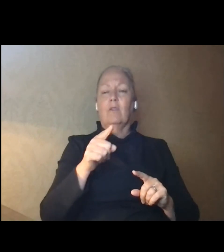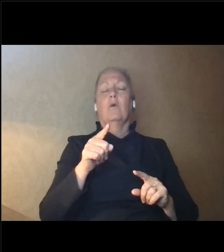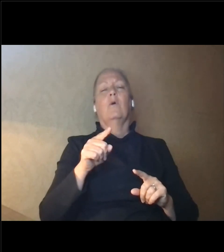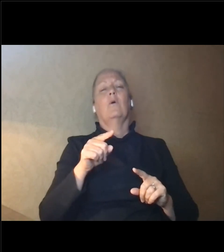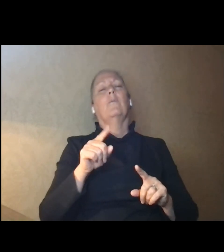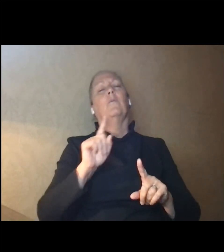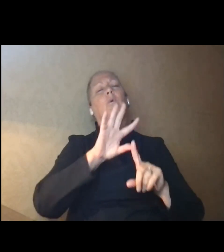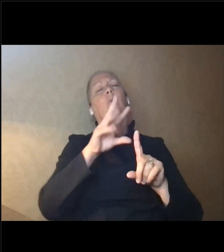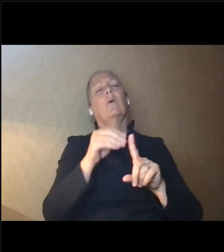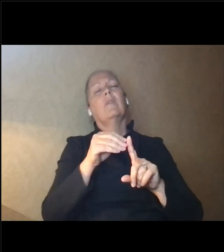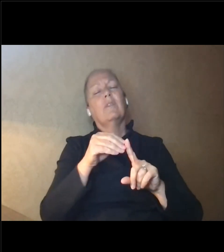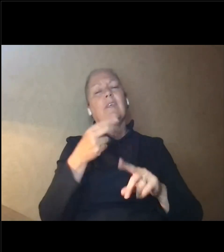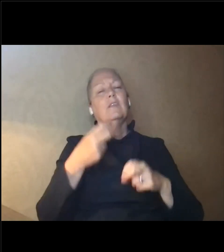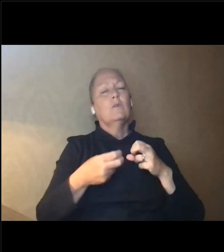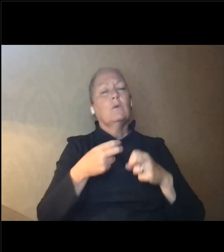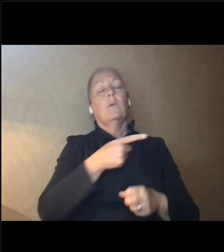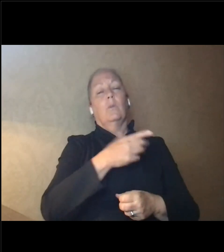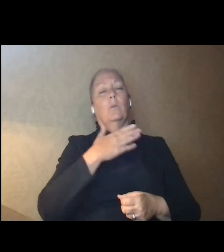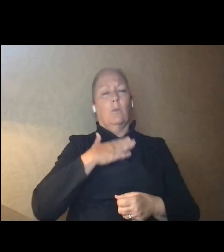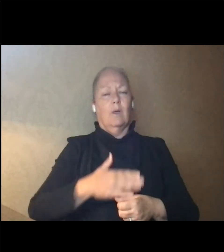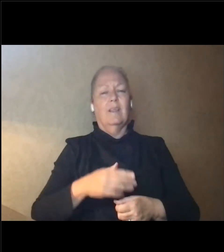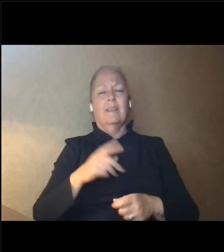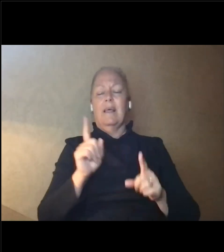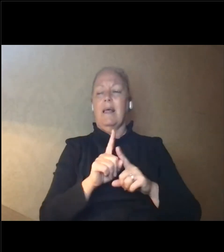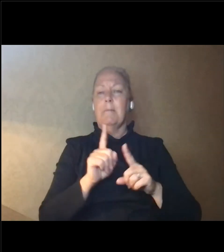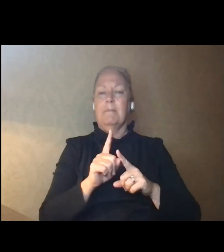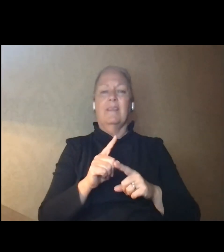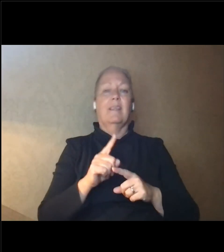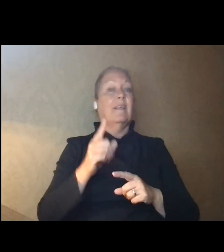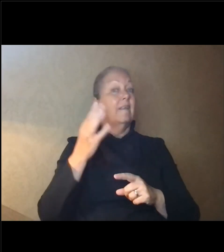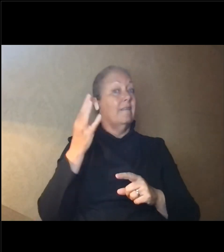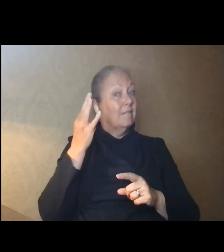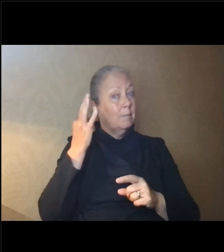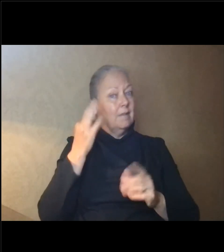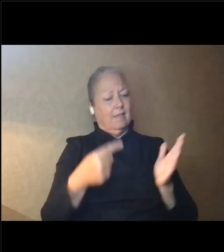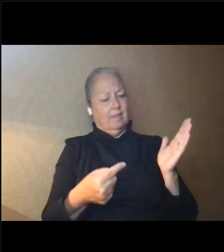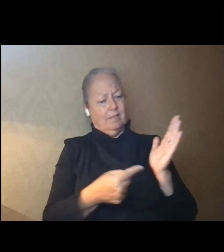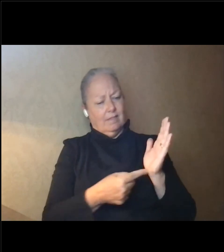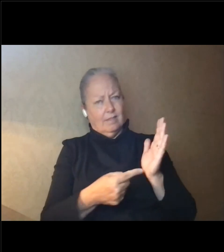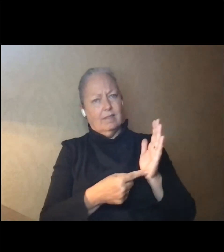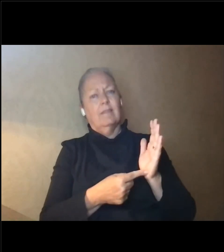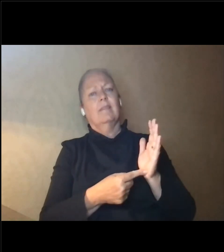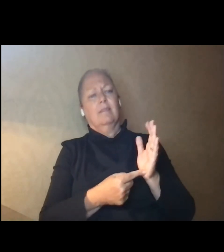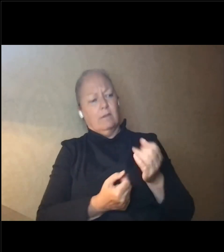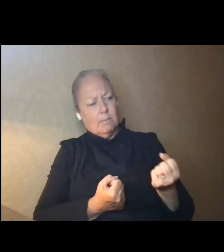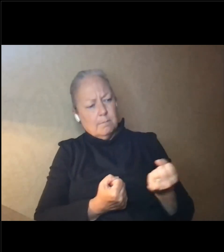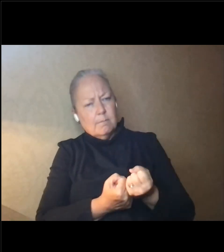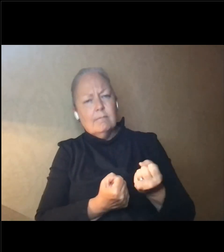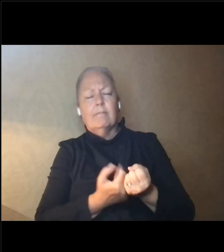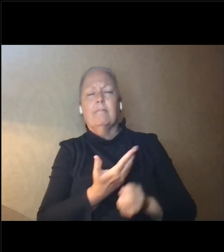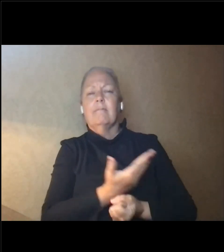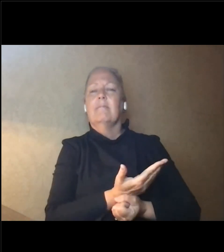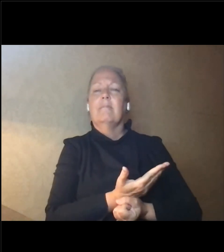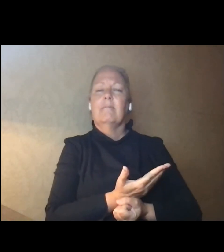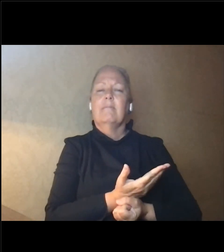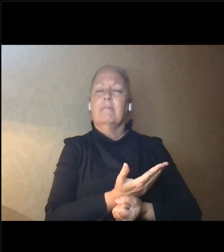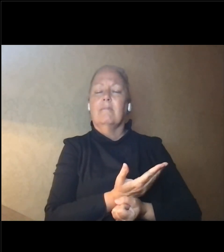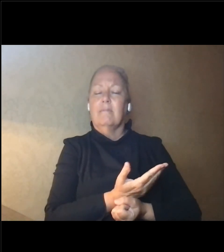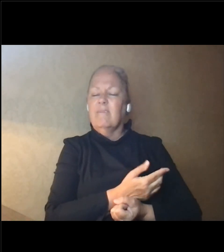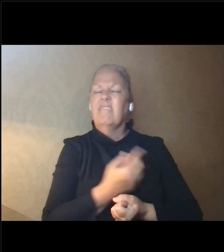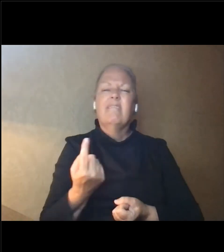technician for the provision of assistive technology. And Joy, she mentioned